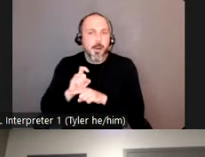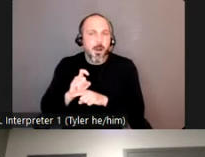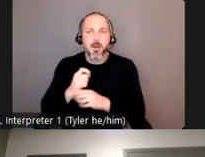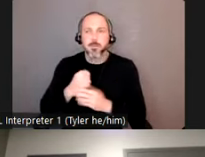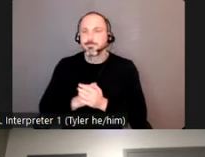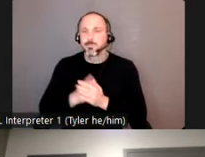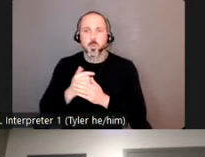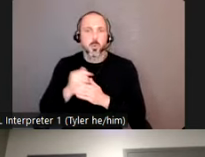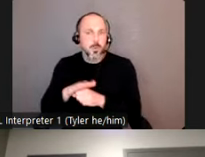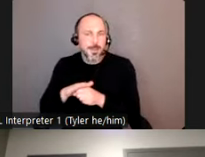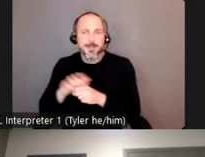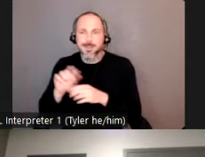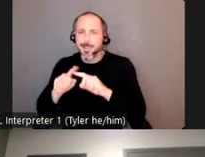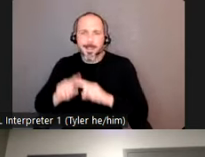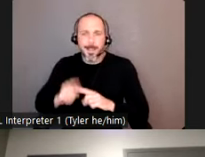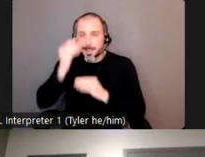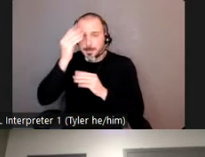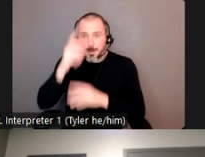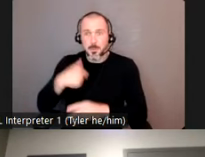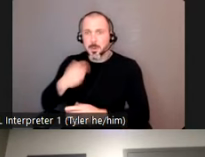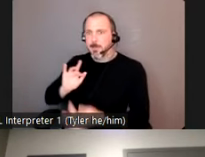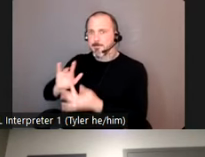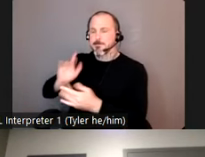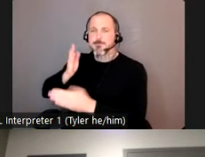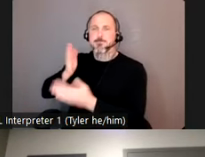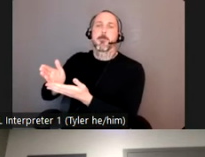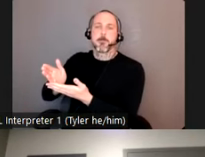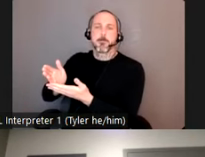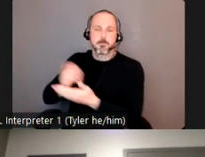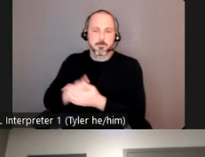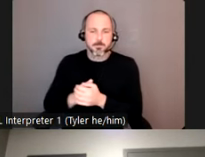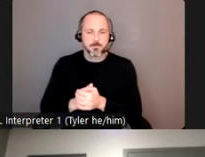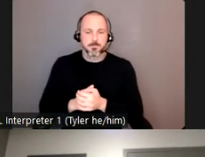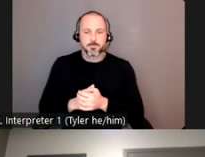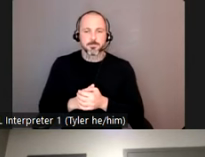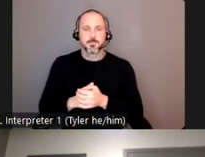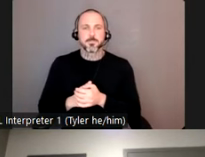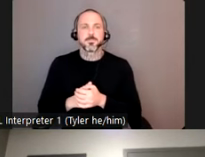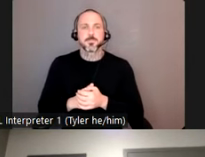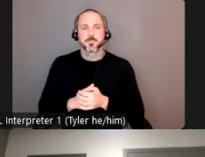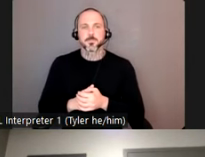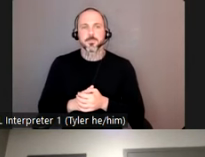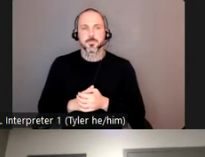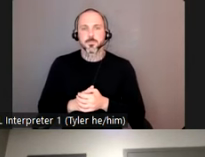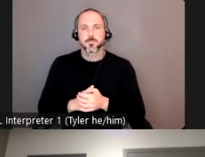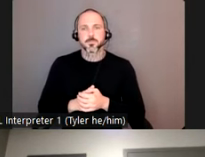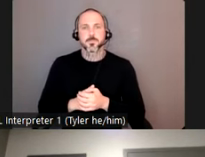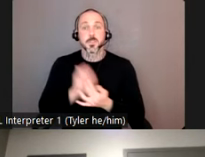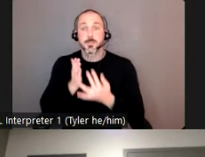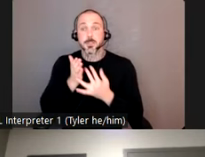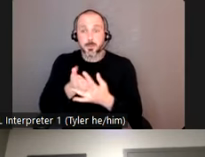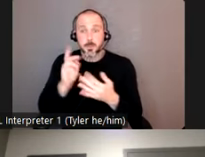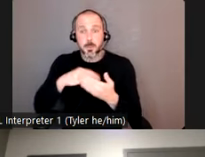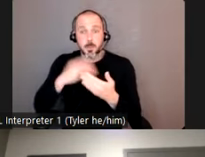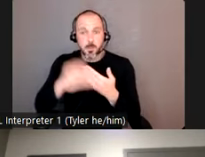having the ability to reach out to people. Next slide. So part of our disruption program, we have the stats